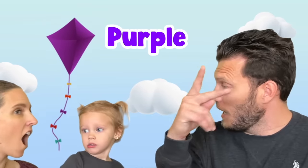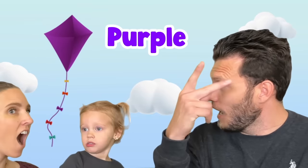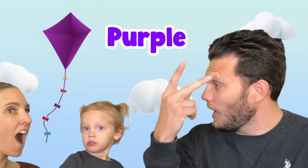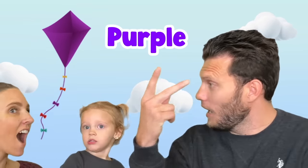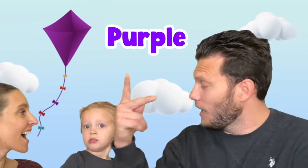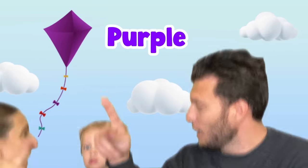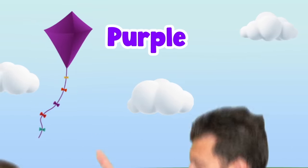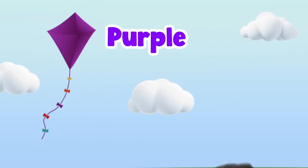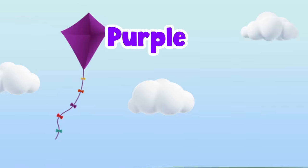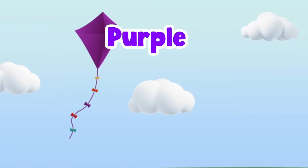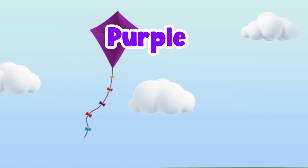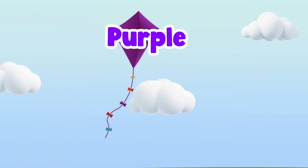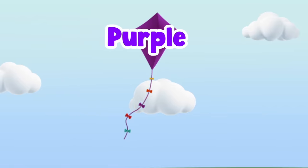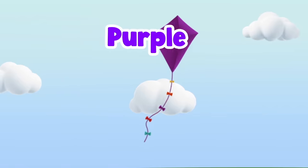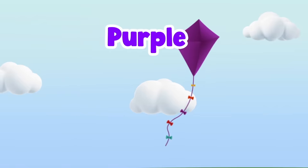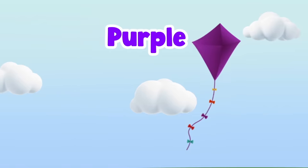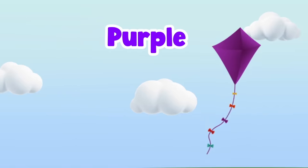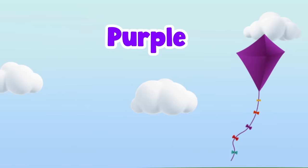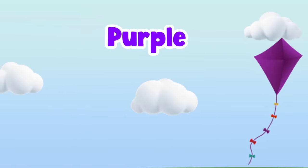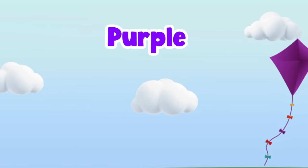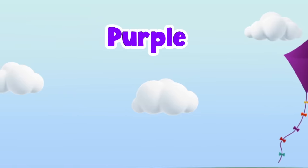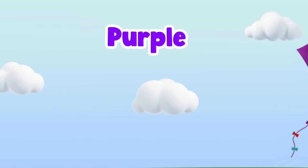kite.